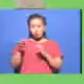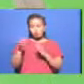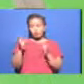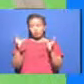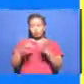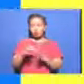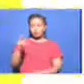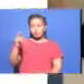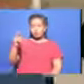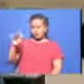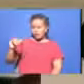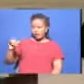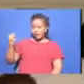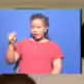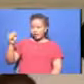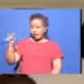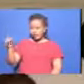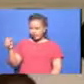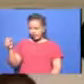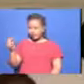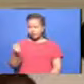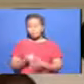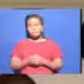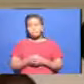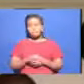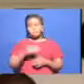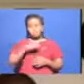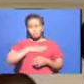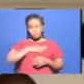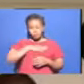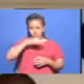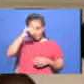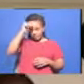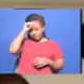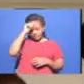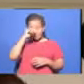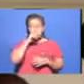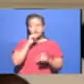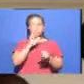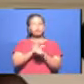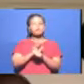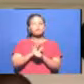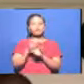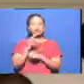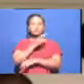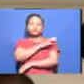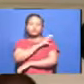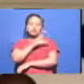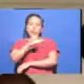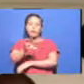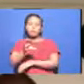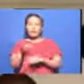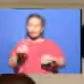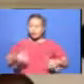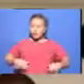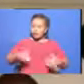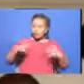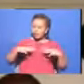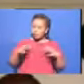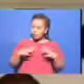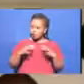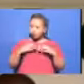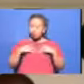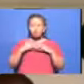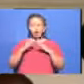vijana NYS. My administration pledged to empower our young people to realize greater participation